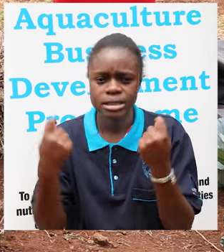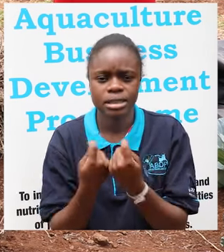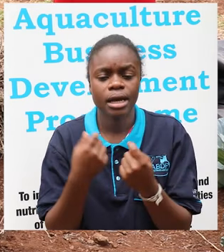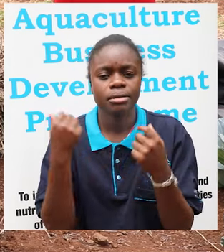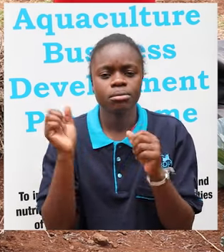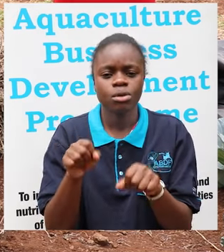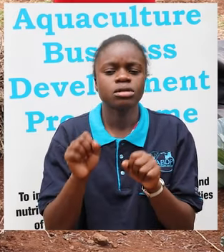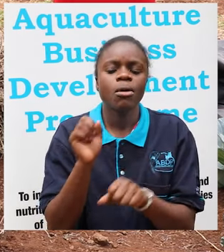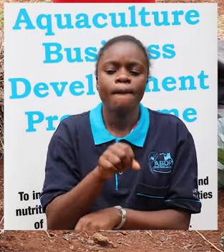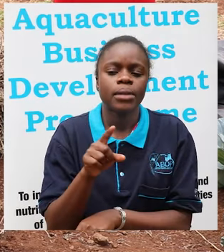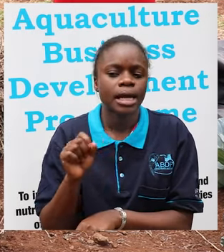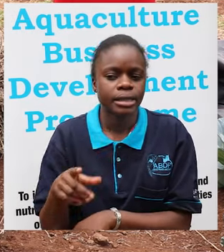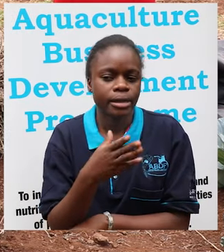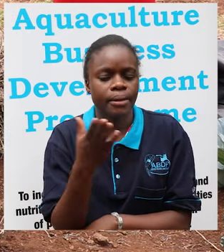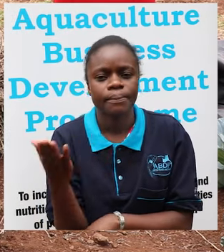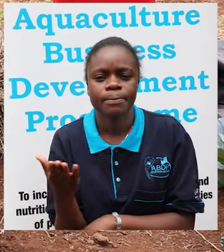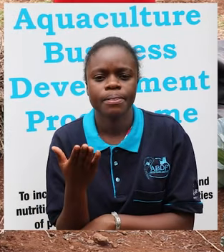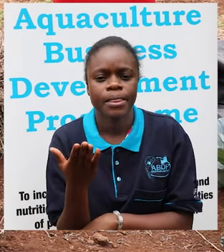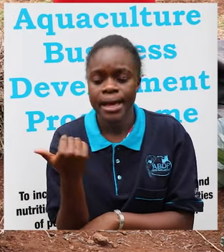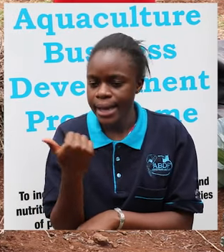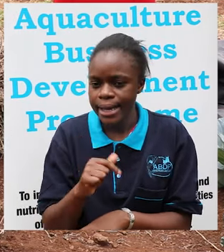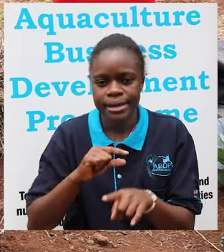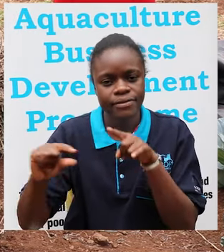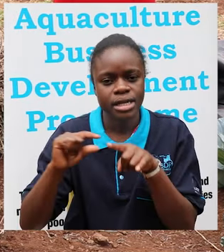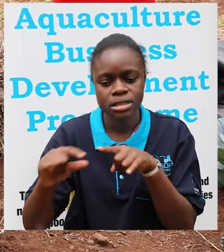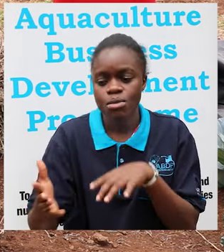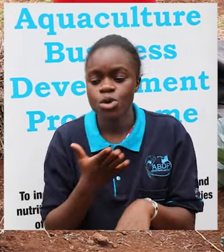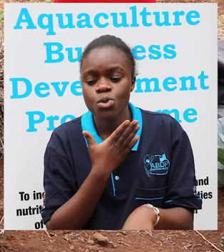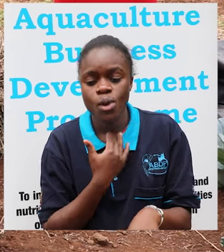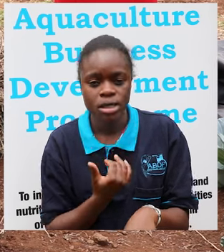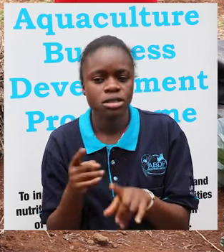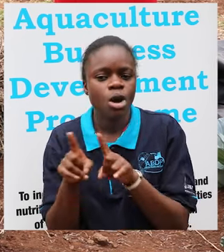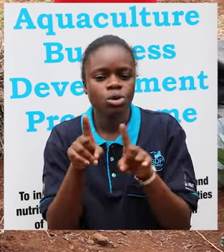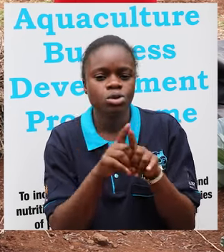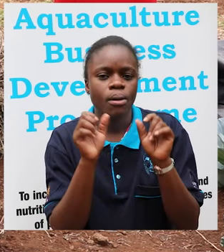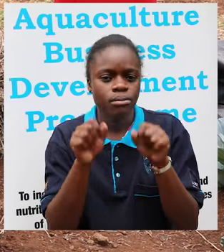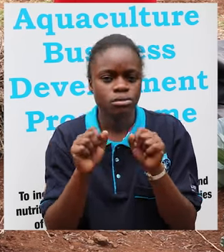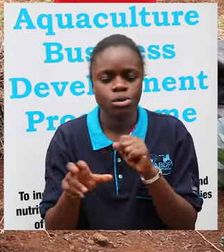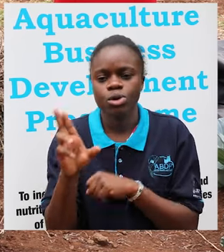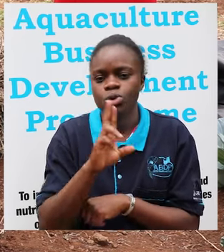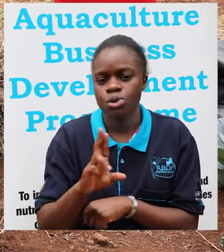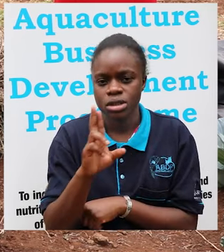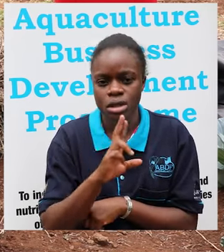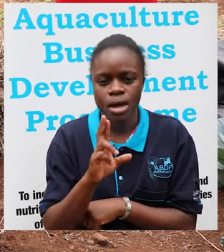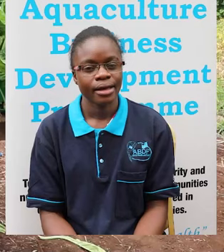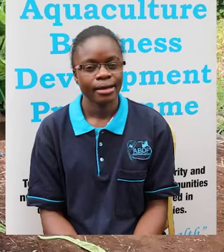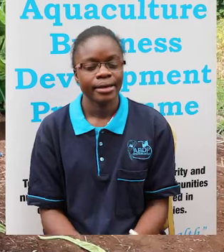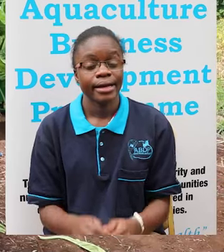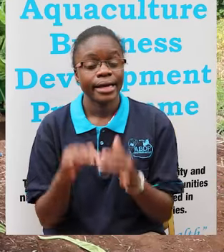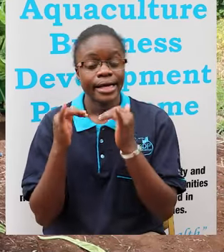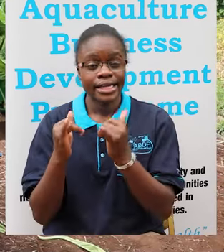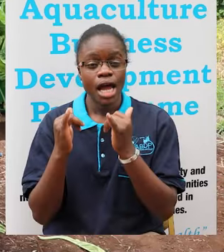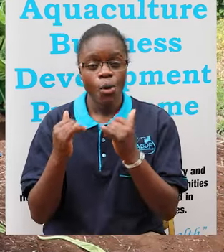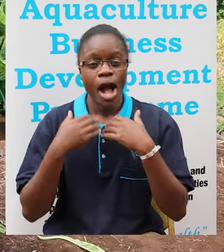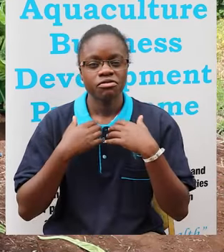exotic vegetables. Whichever crop you want to grow, vegetable that you want to grow on the raised moist bed garden, it is possible.